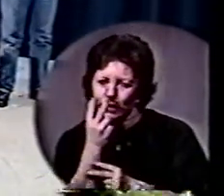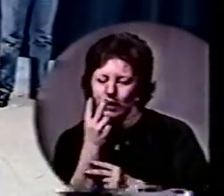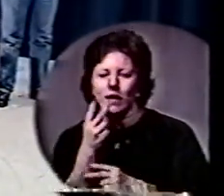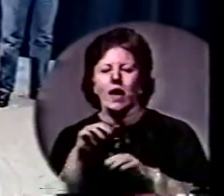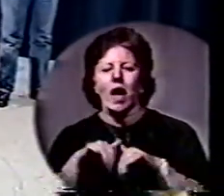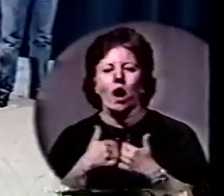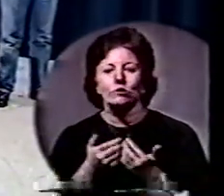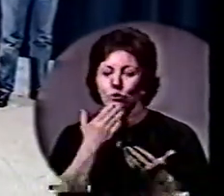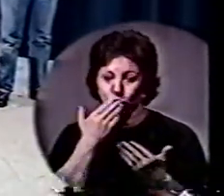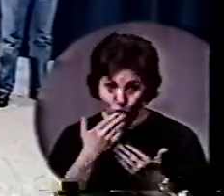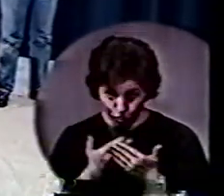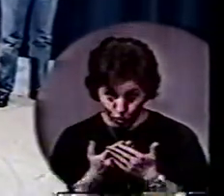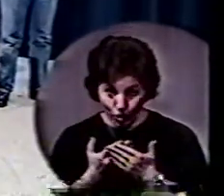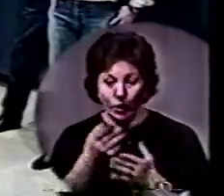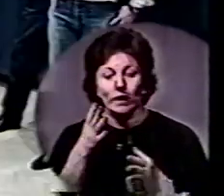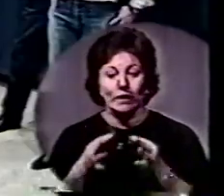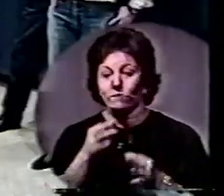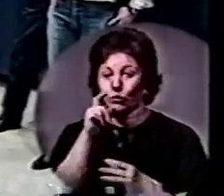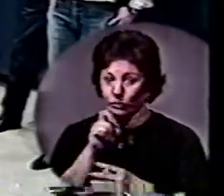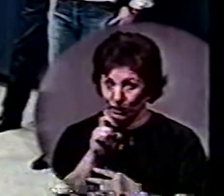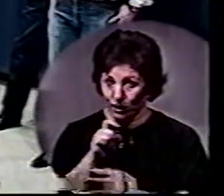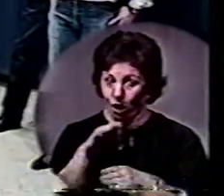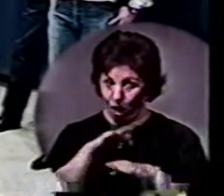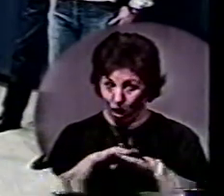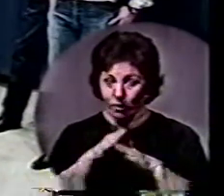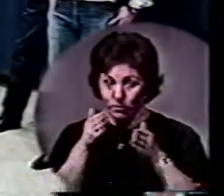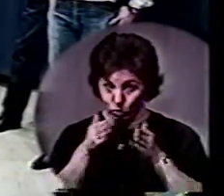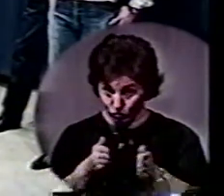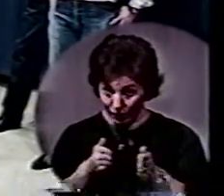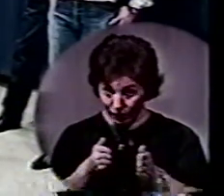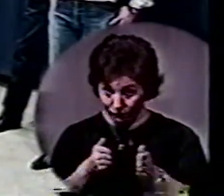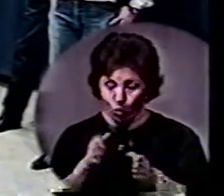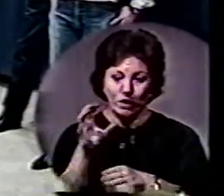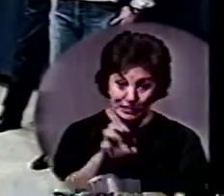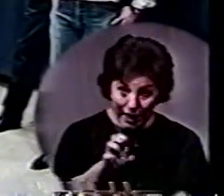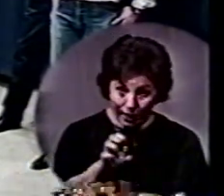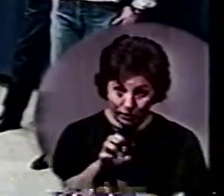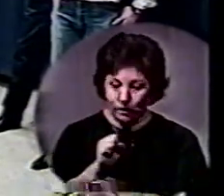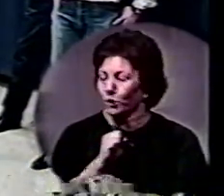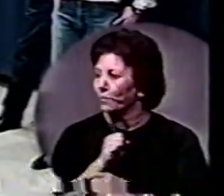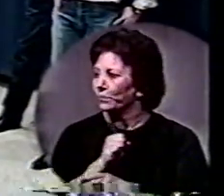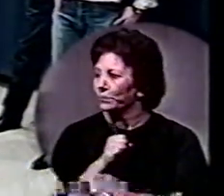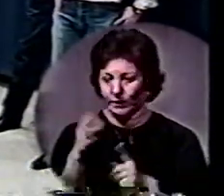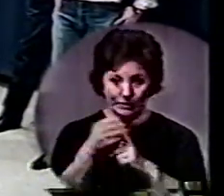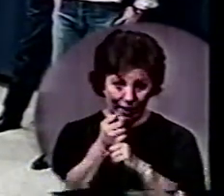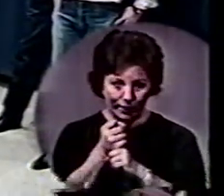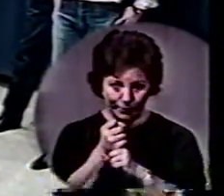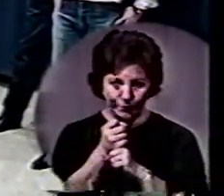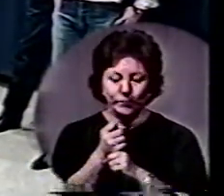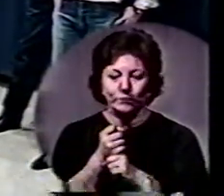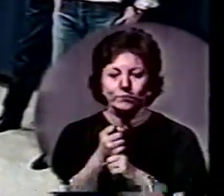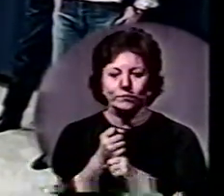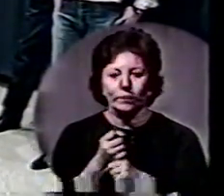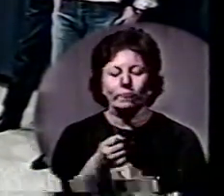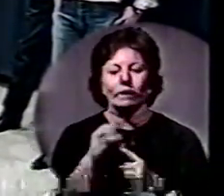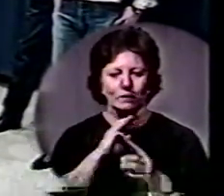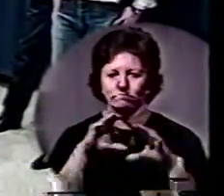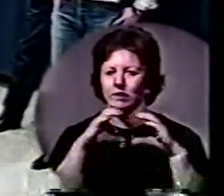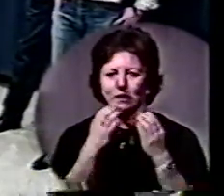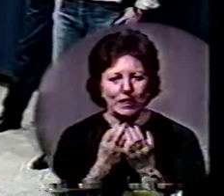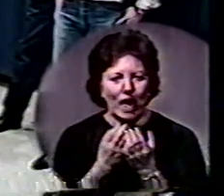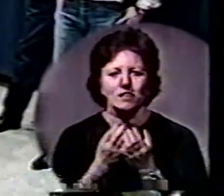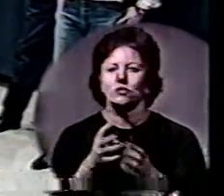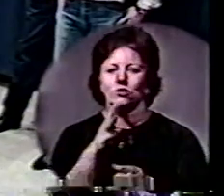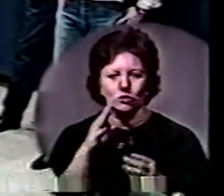Somebody was forced to have to use this on the street. Okay. And that's what a lot of things I do in my classes are. They're taught so that they're practical when you're on the street and